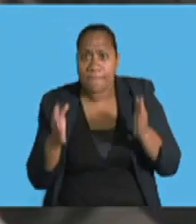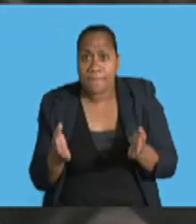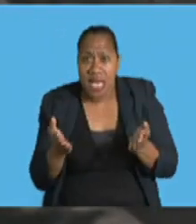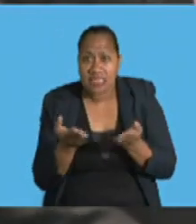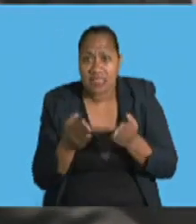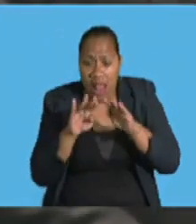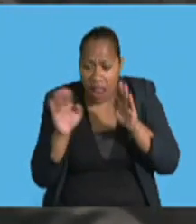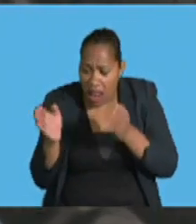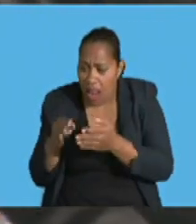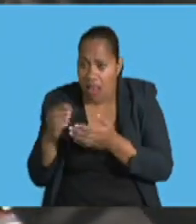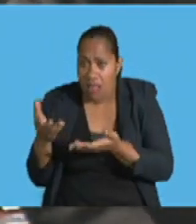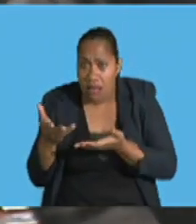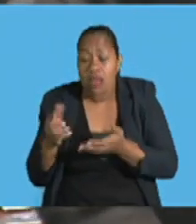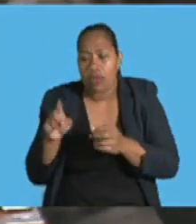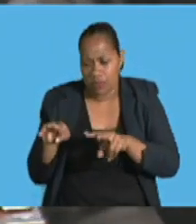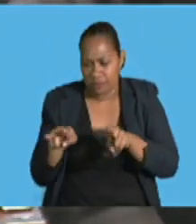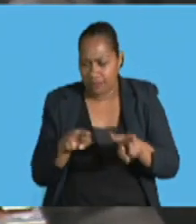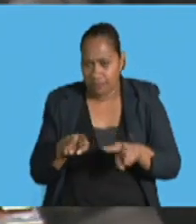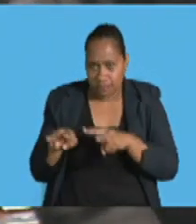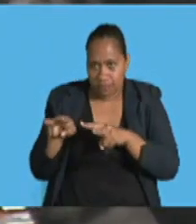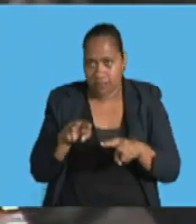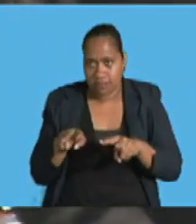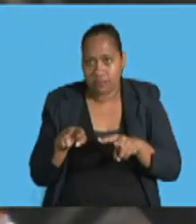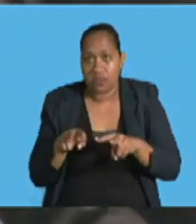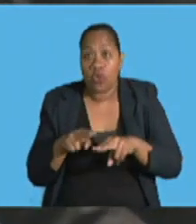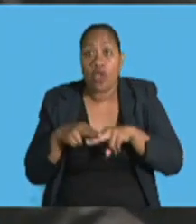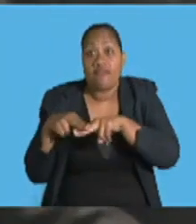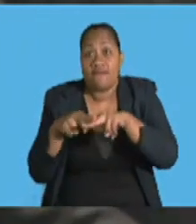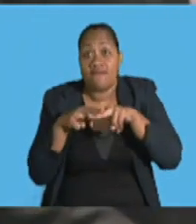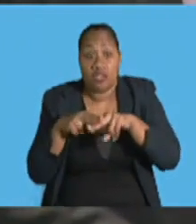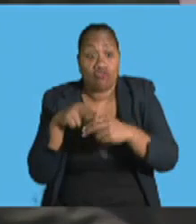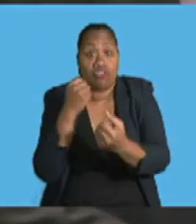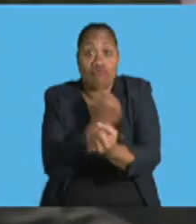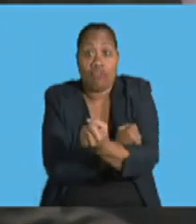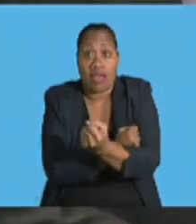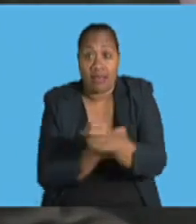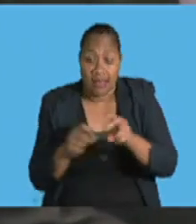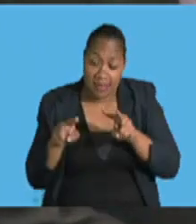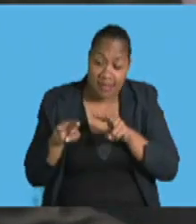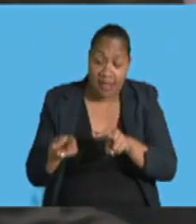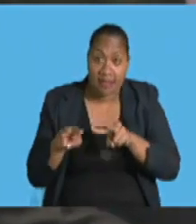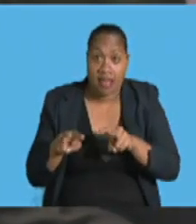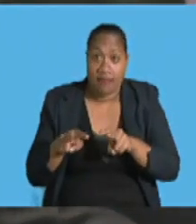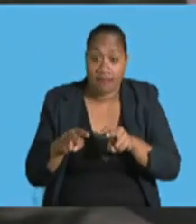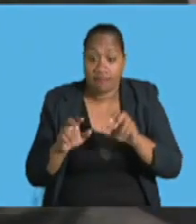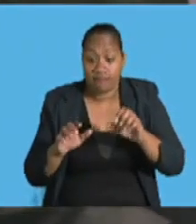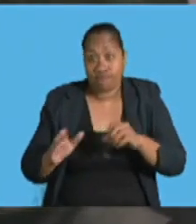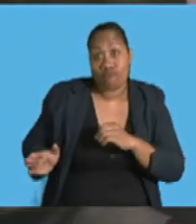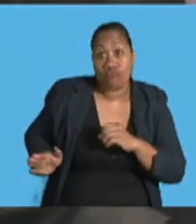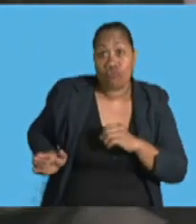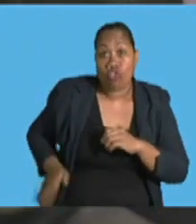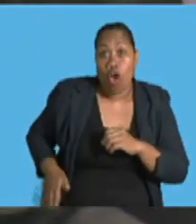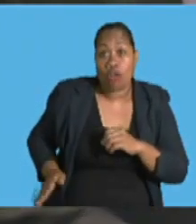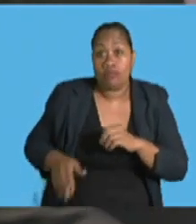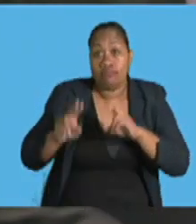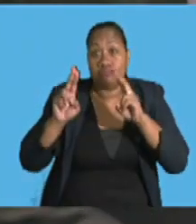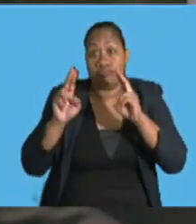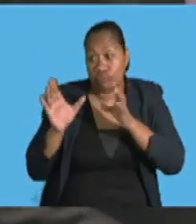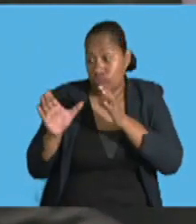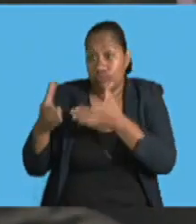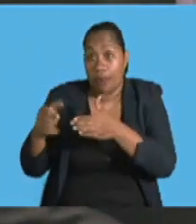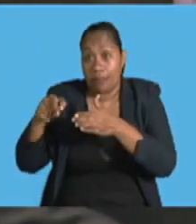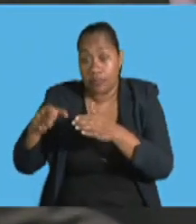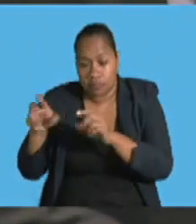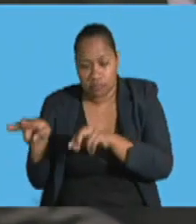further supported with the Fiji Drug Detector Dog Unit, which provides enhanced opportunity